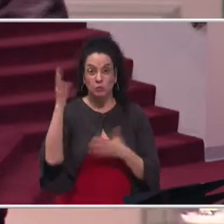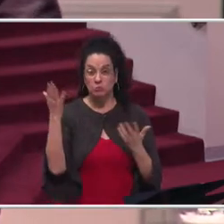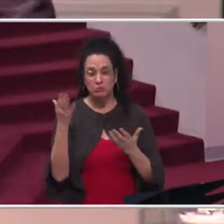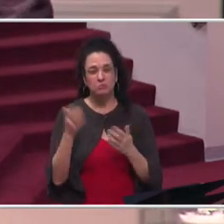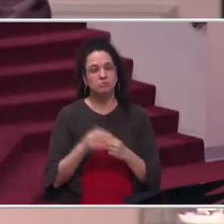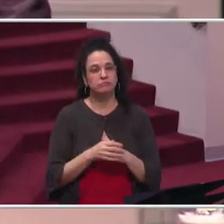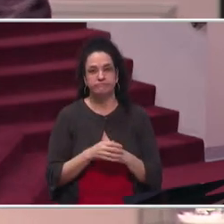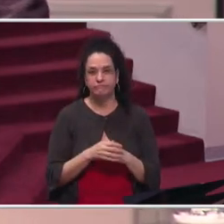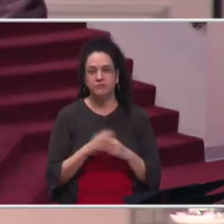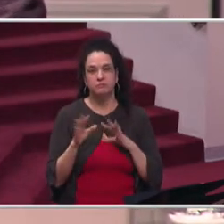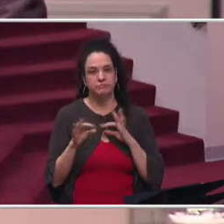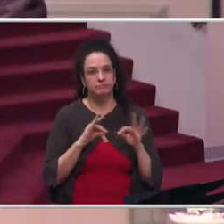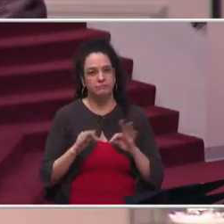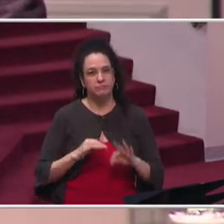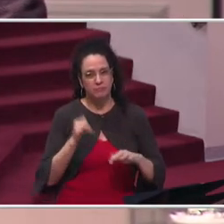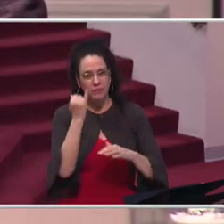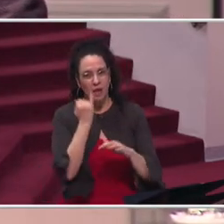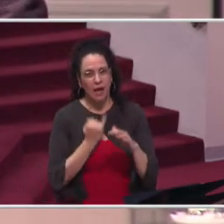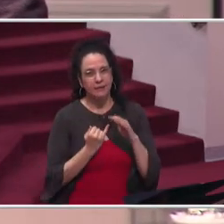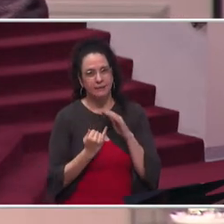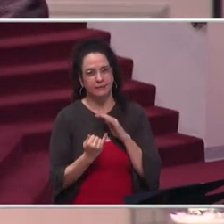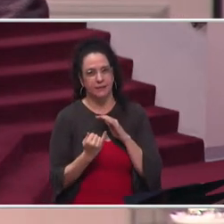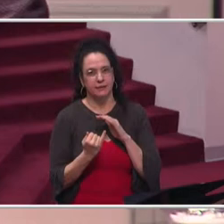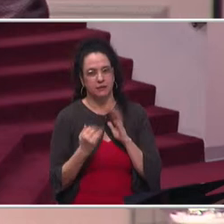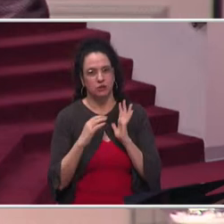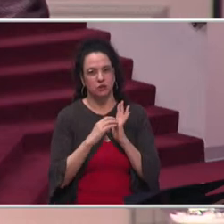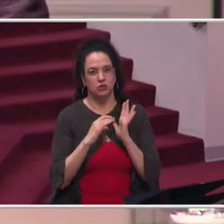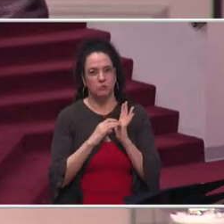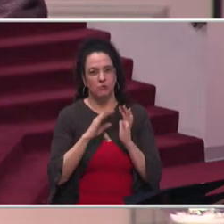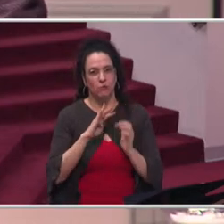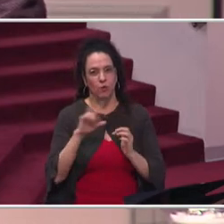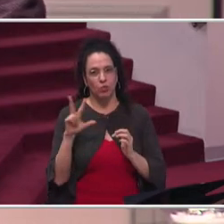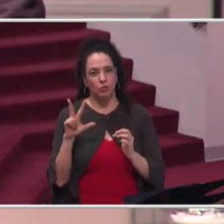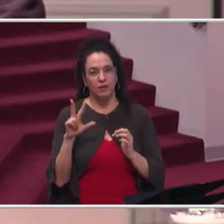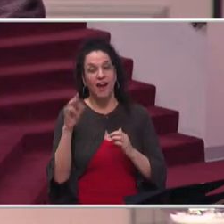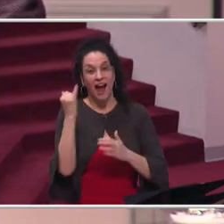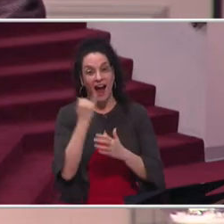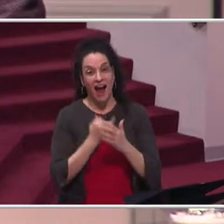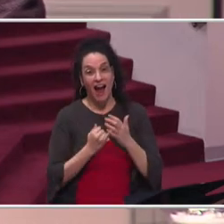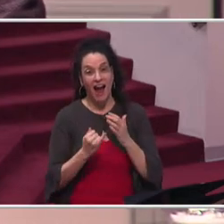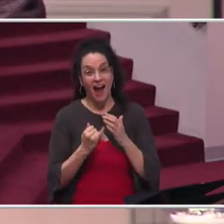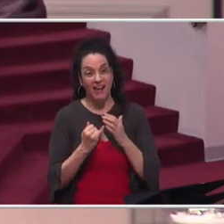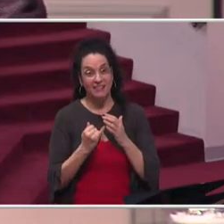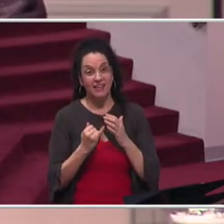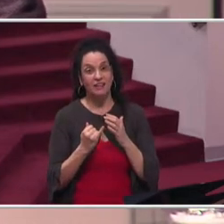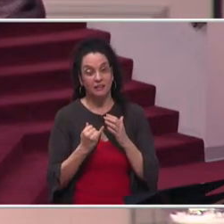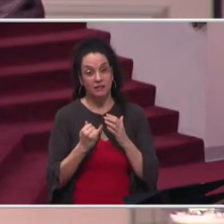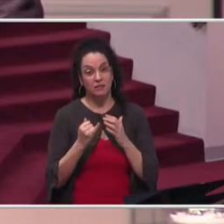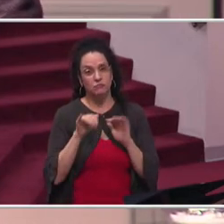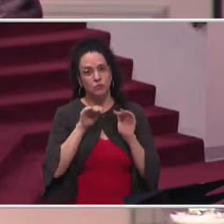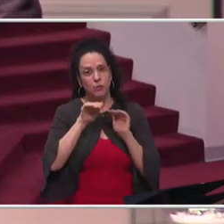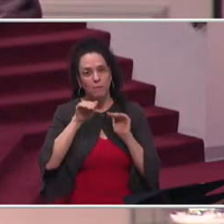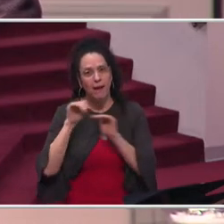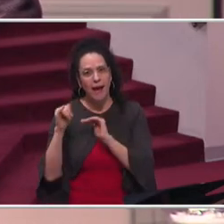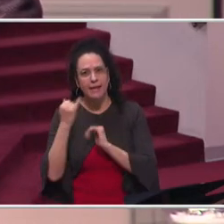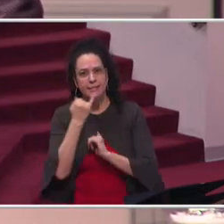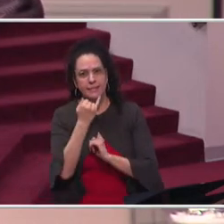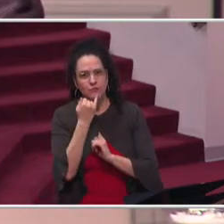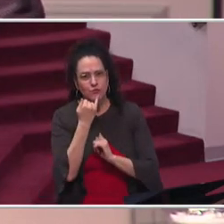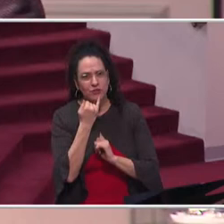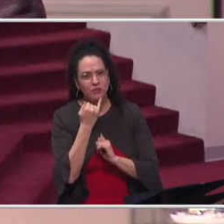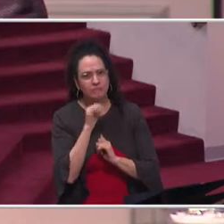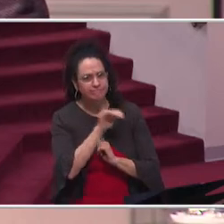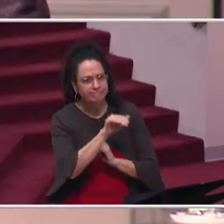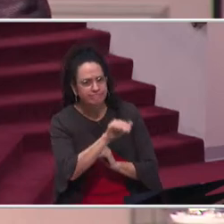chapter 43 is reminding Israel how much God loves